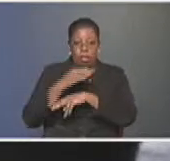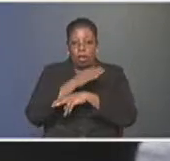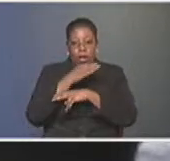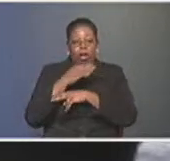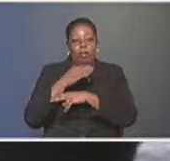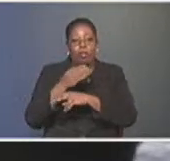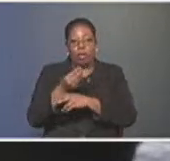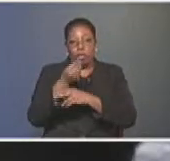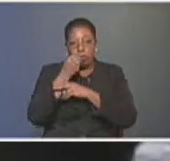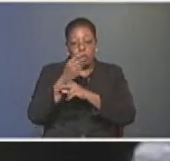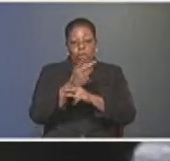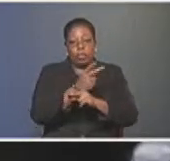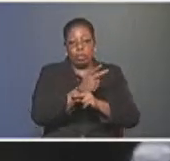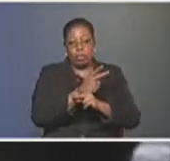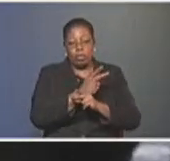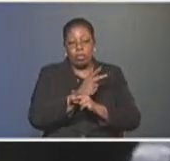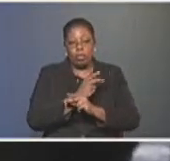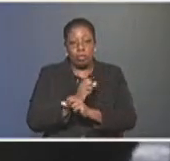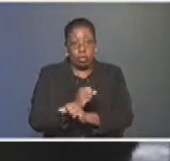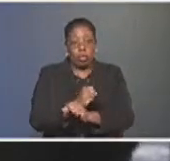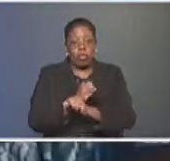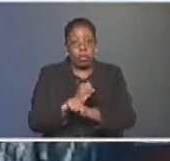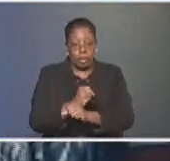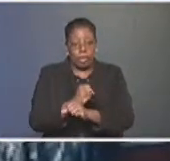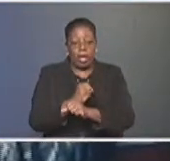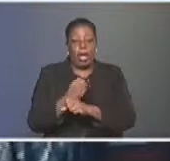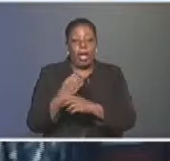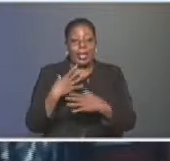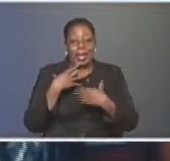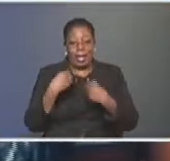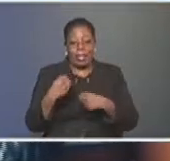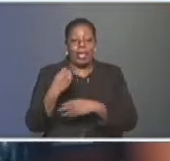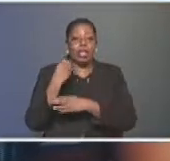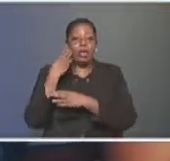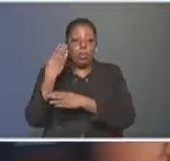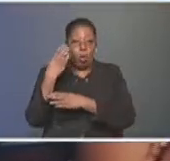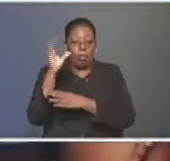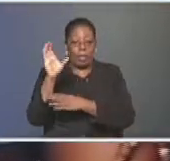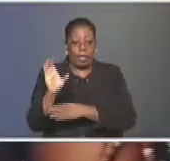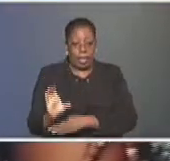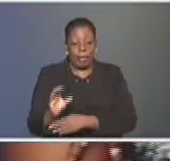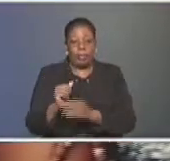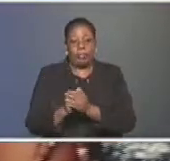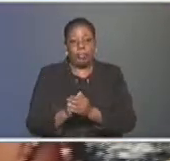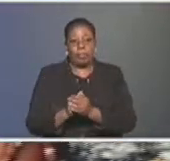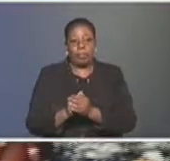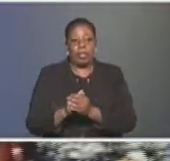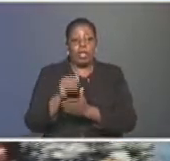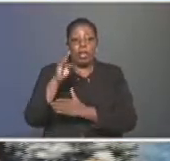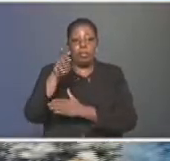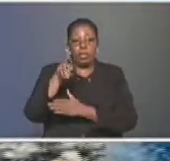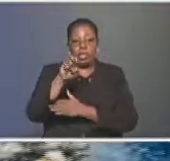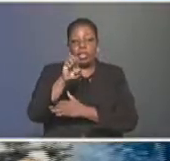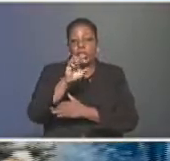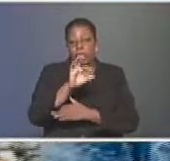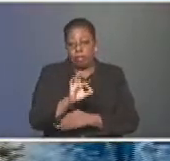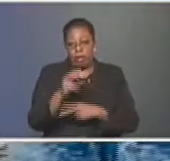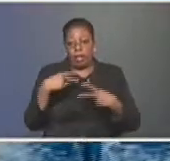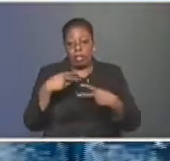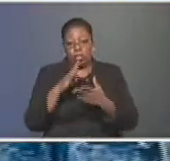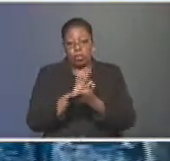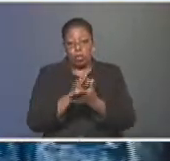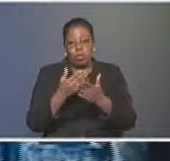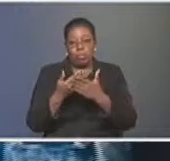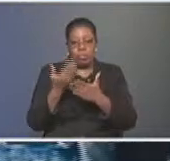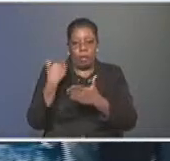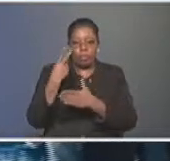security, and improving health in a warming climate. BREEF has been running eco schools in the Bahamas since 2009. The